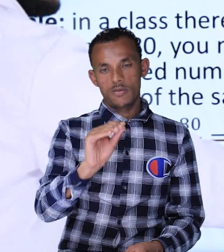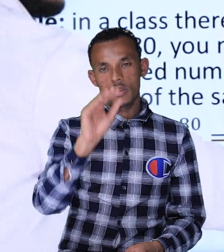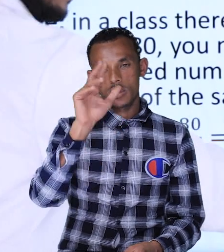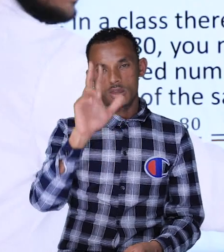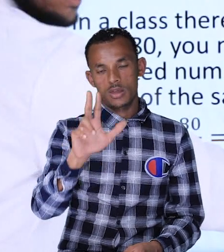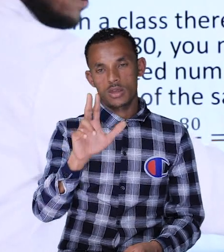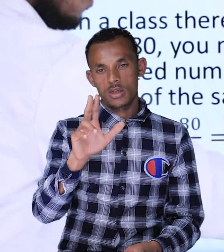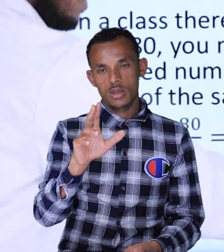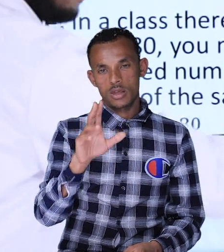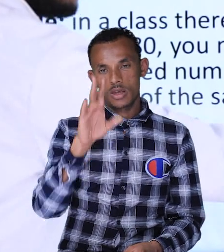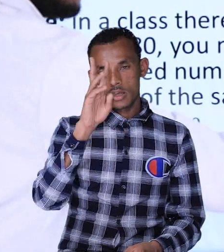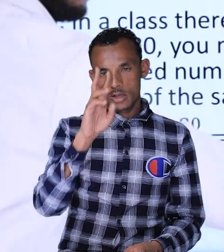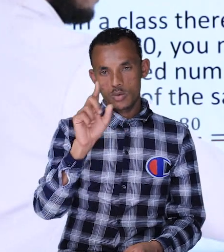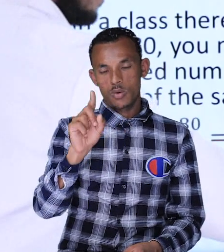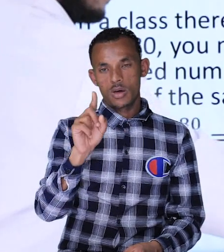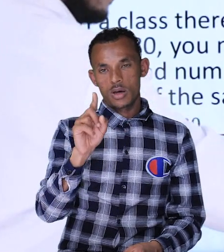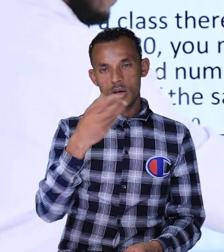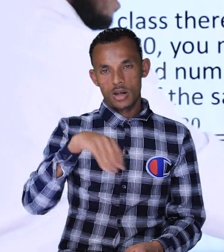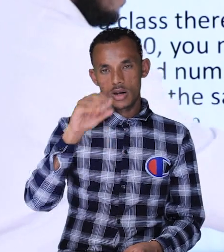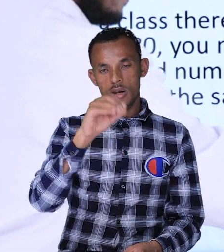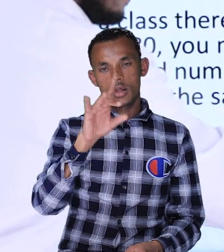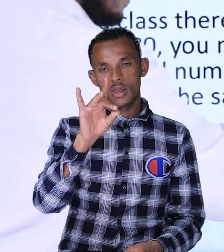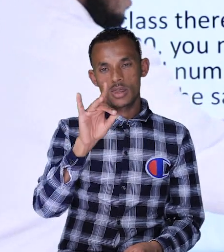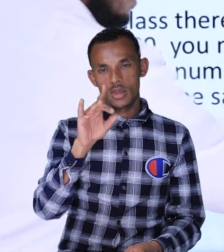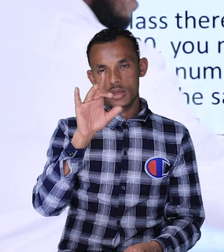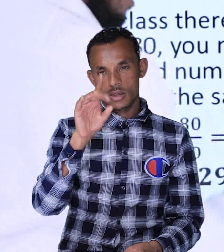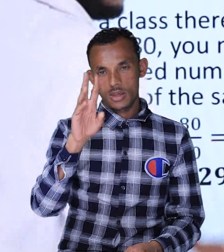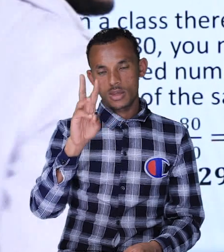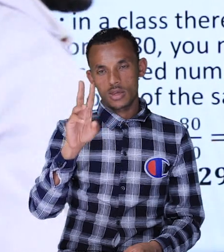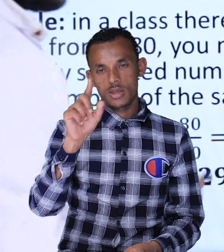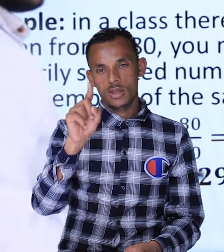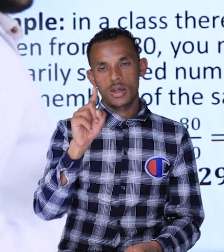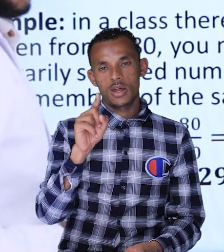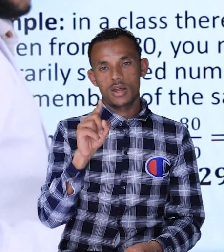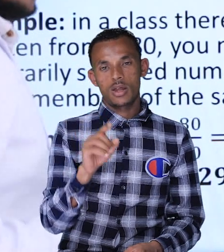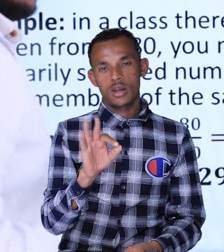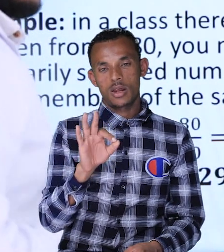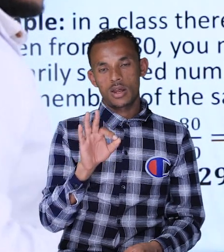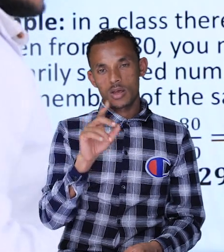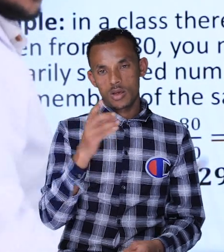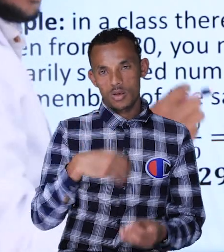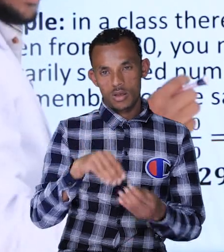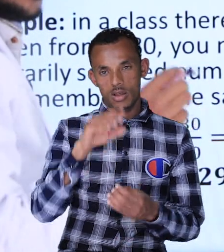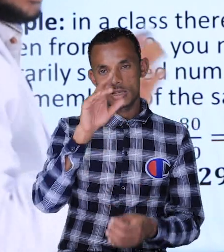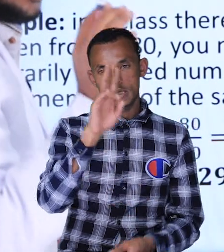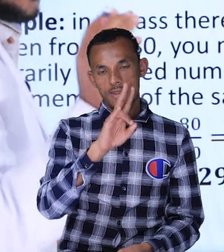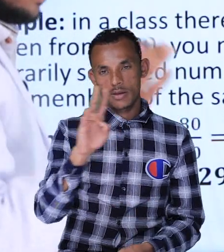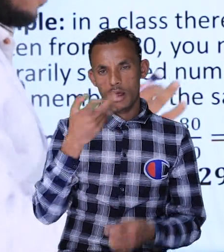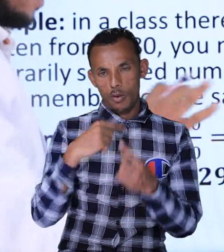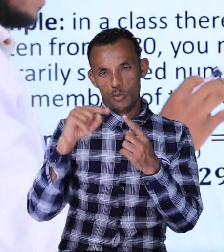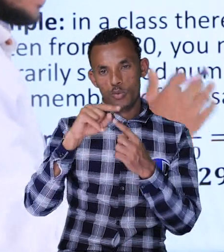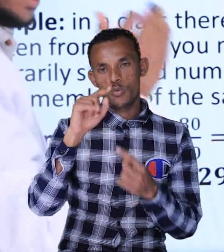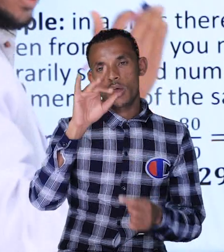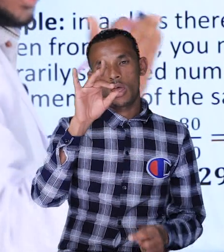8, you find 61, when you add 8, 69, add 8, you have 77, until you